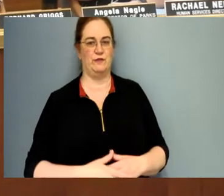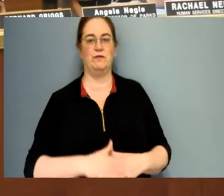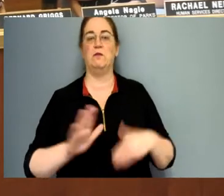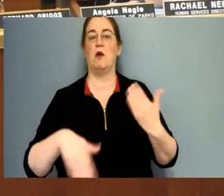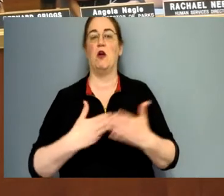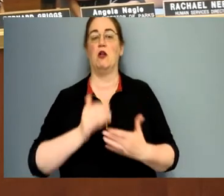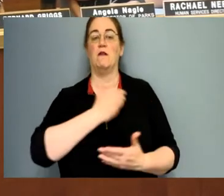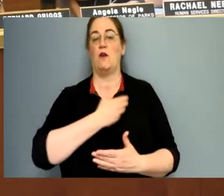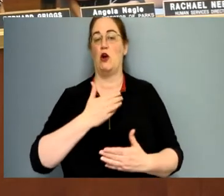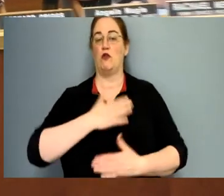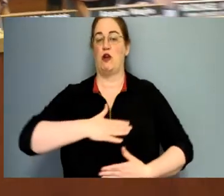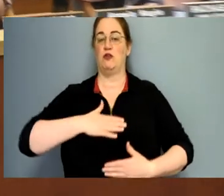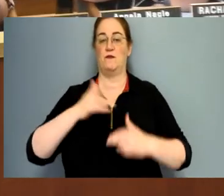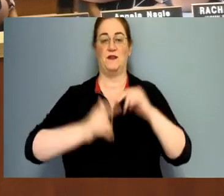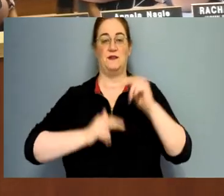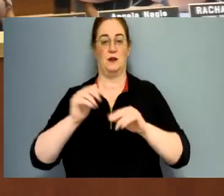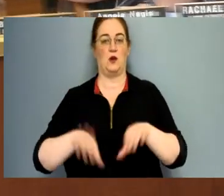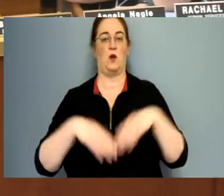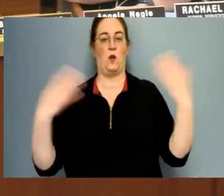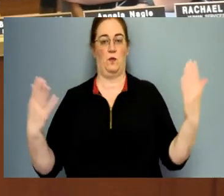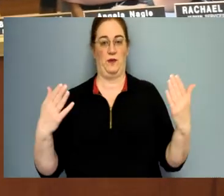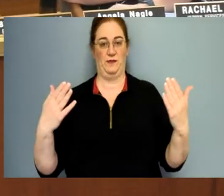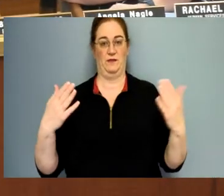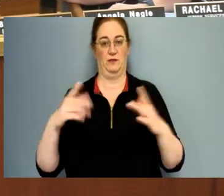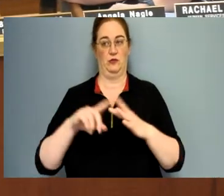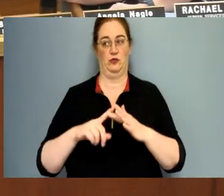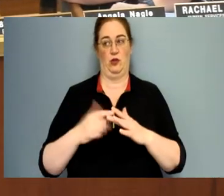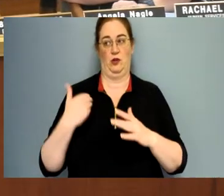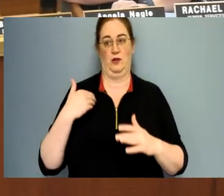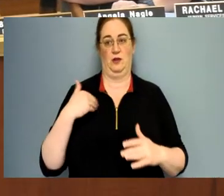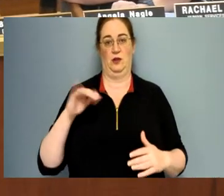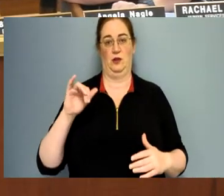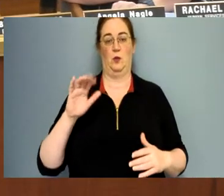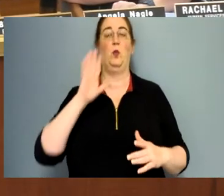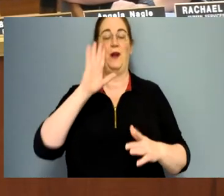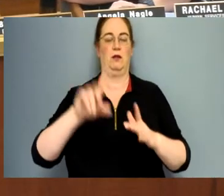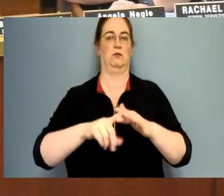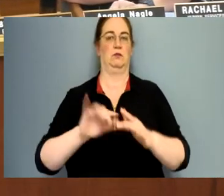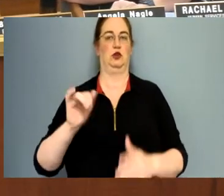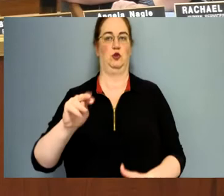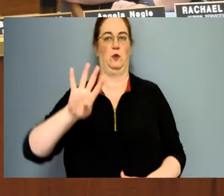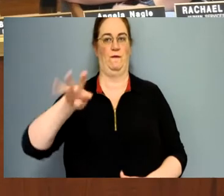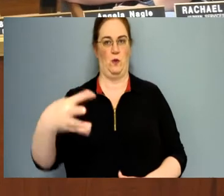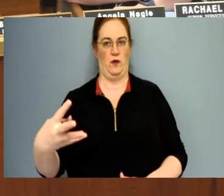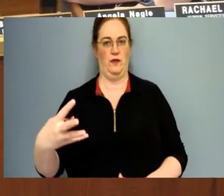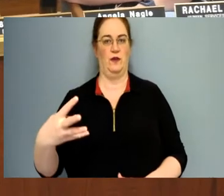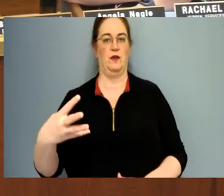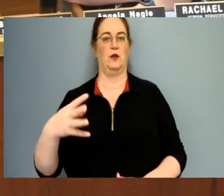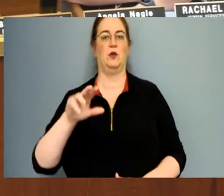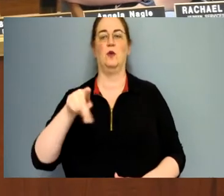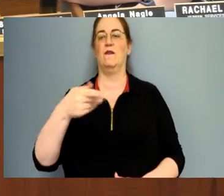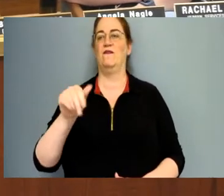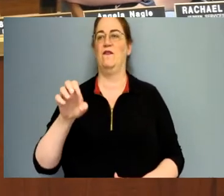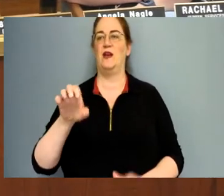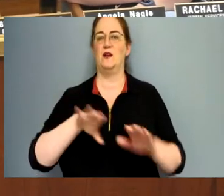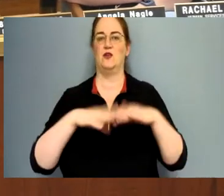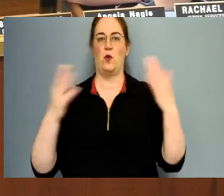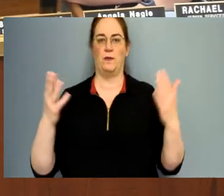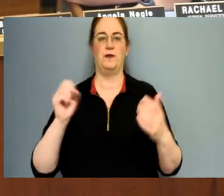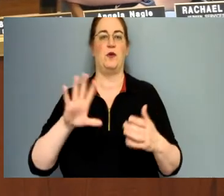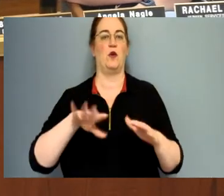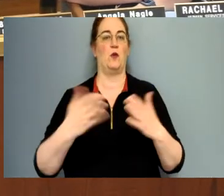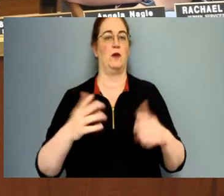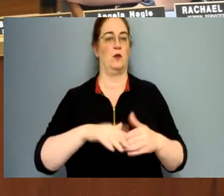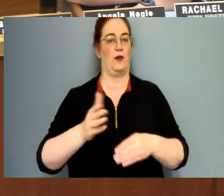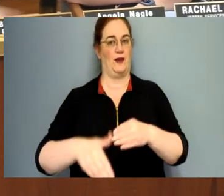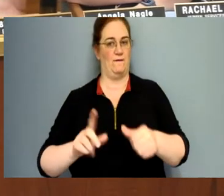our recreation facilities are open as of June 4th. They're open in, we're doing a phased opening, so they'll be open on